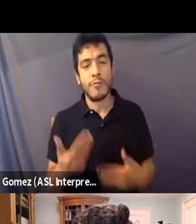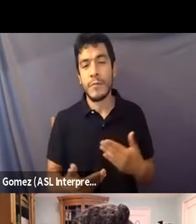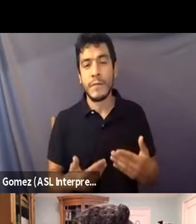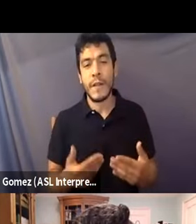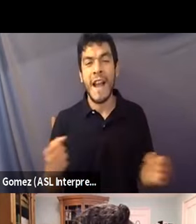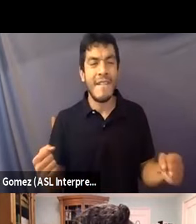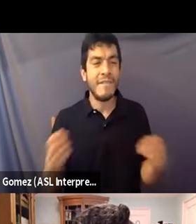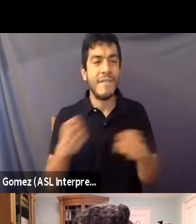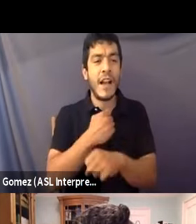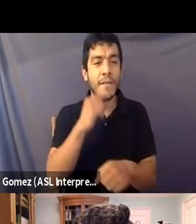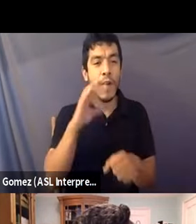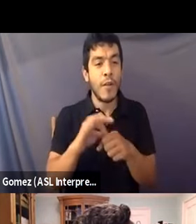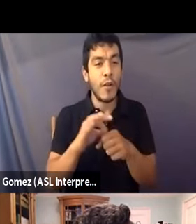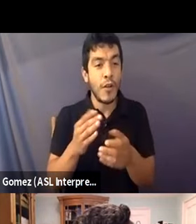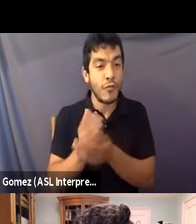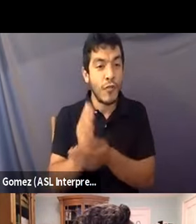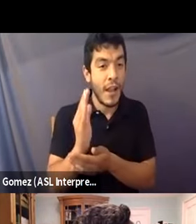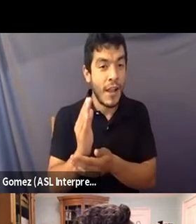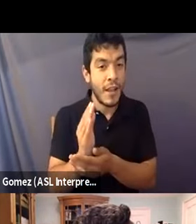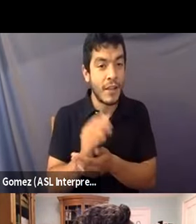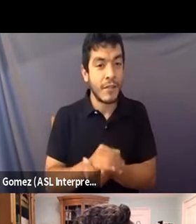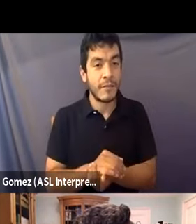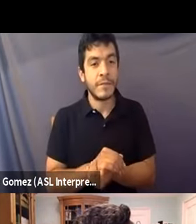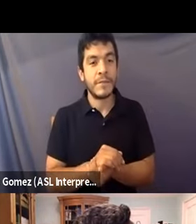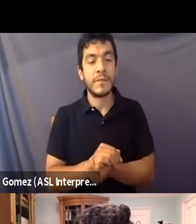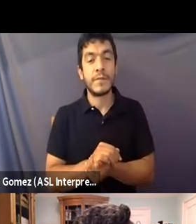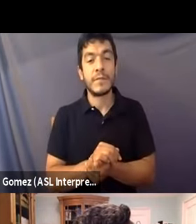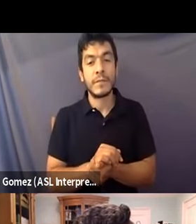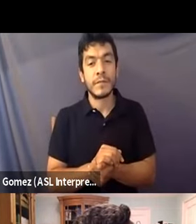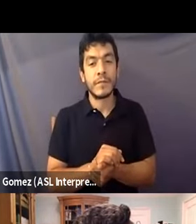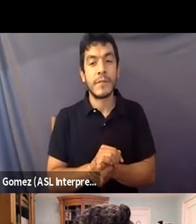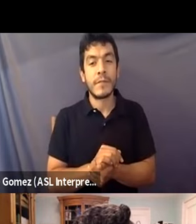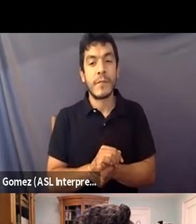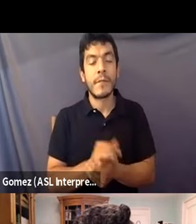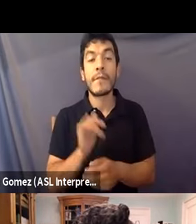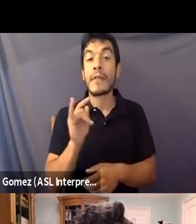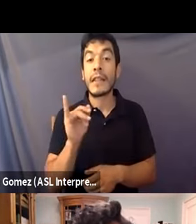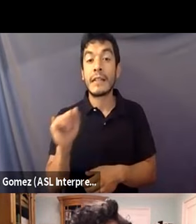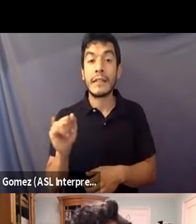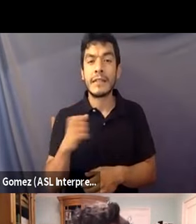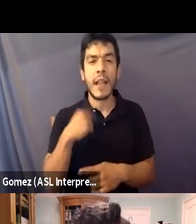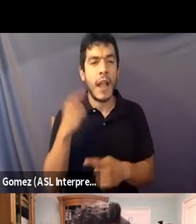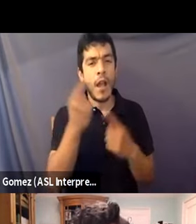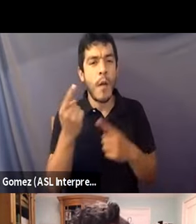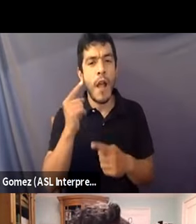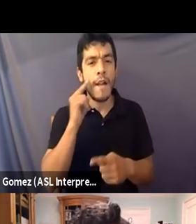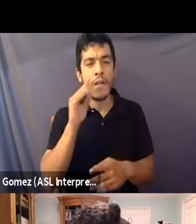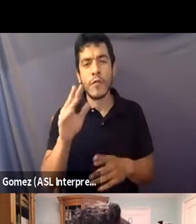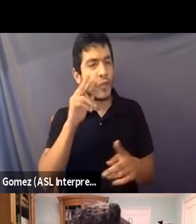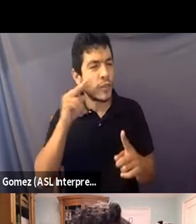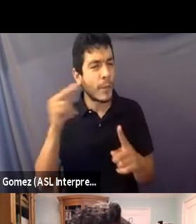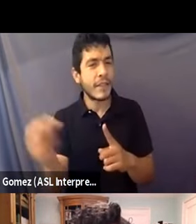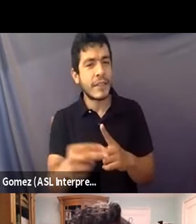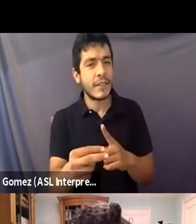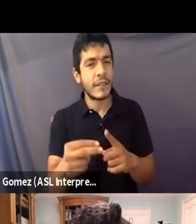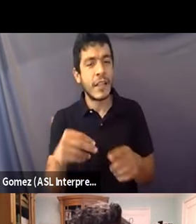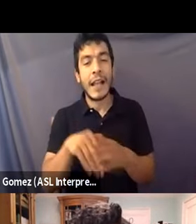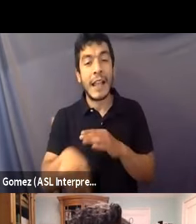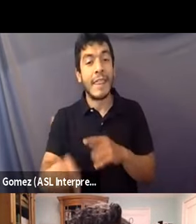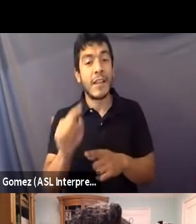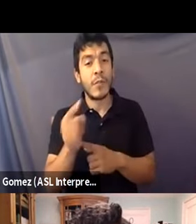for voting rights that we're experiencing right now. It is, I'm wondering from your perspective in this moment,